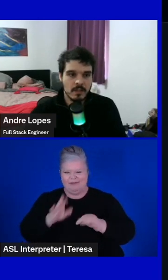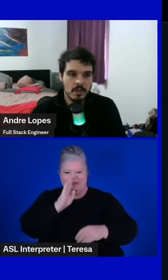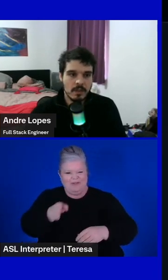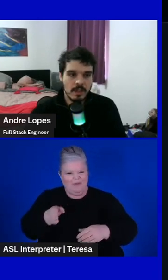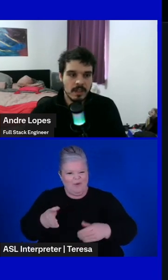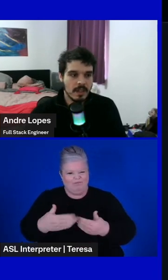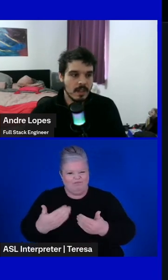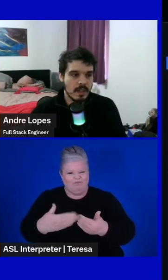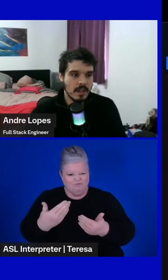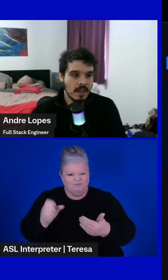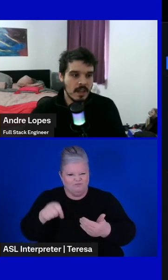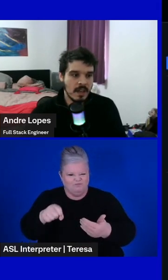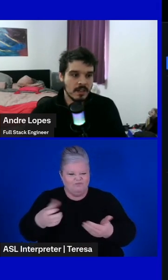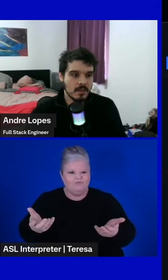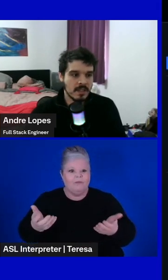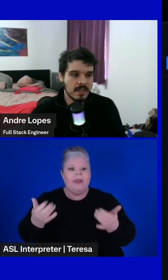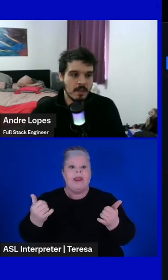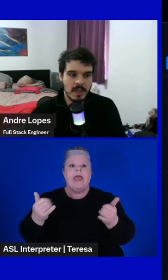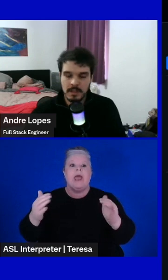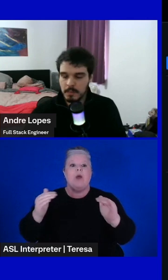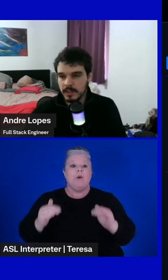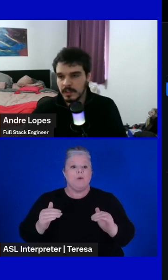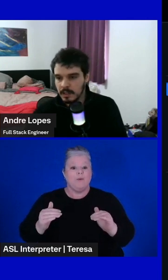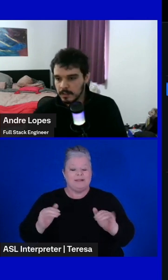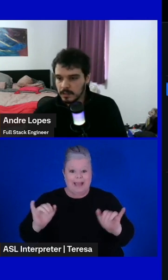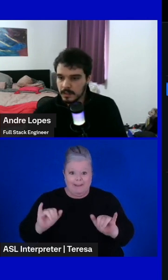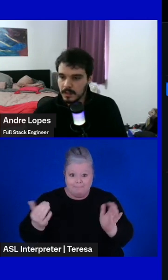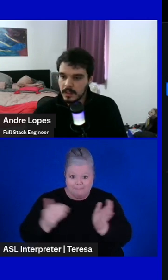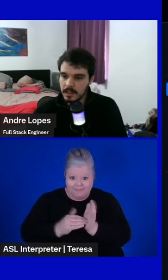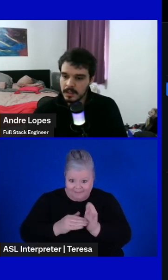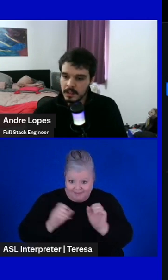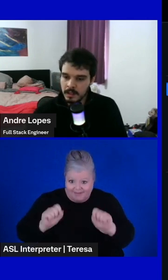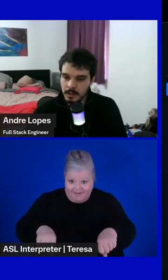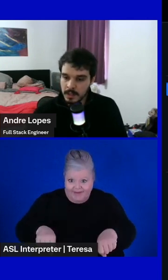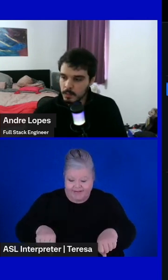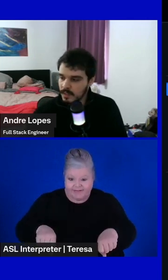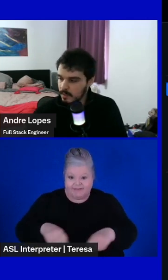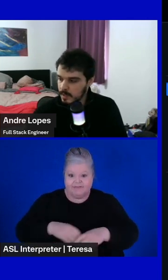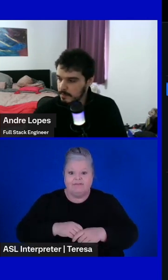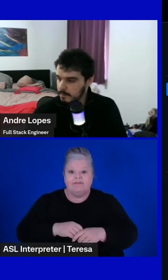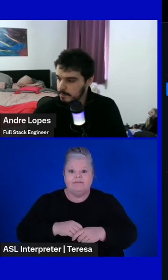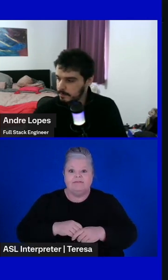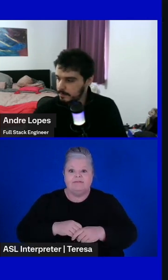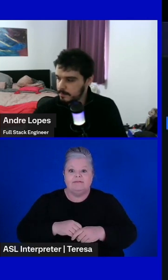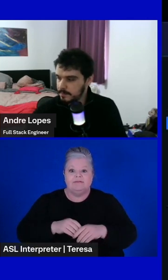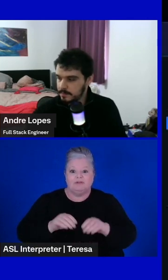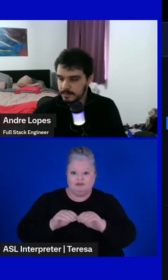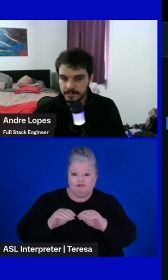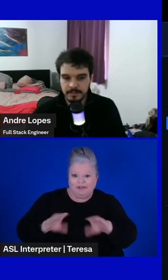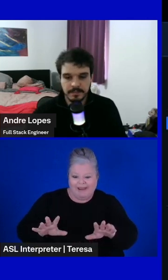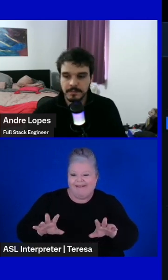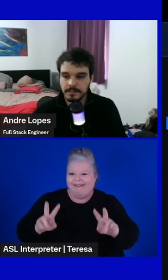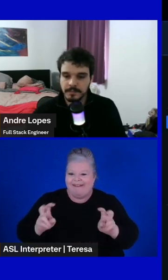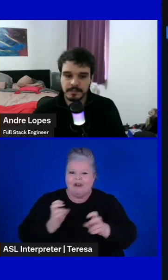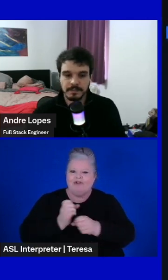Now I can go and do the same and deploy the create movie lambda.